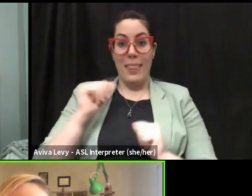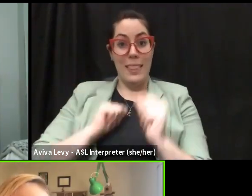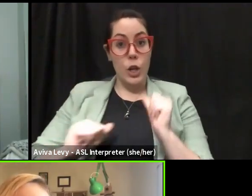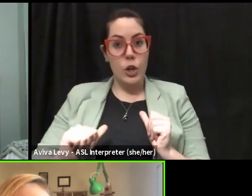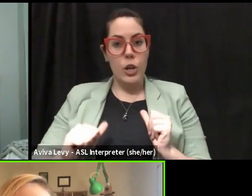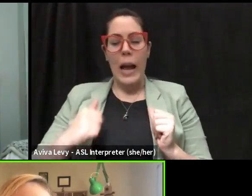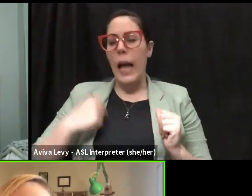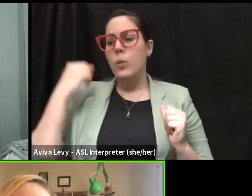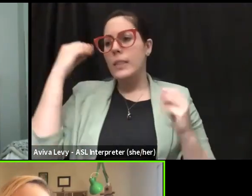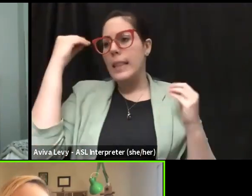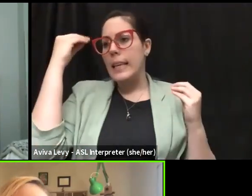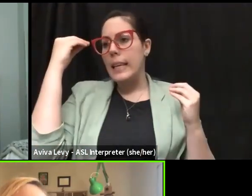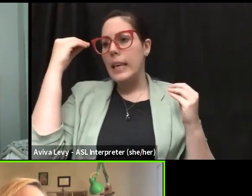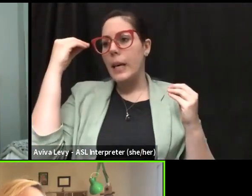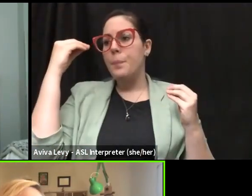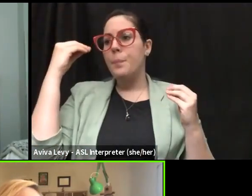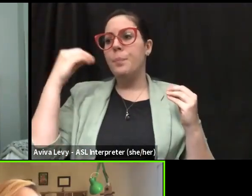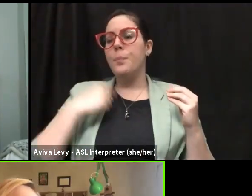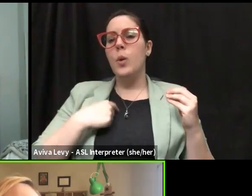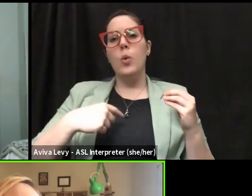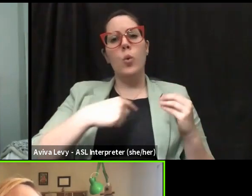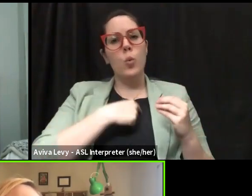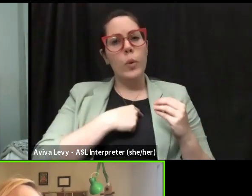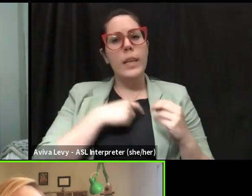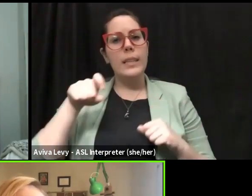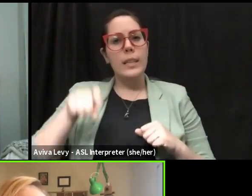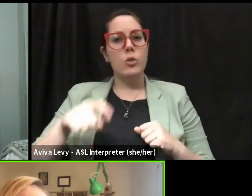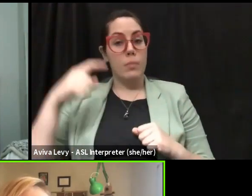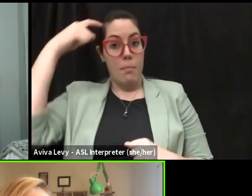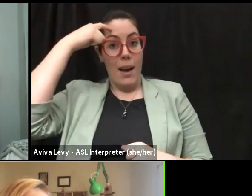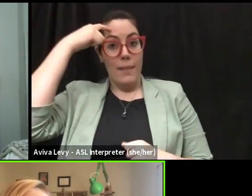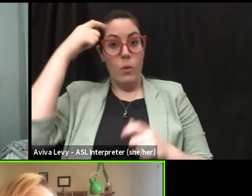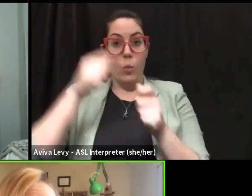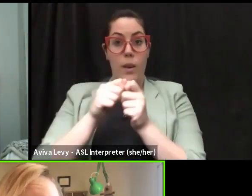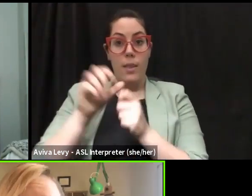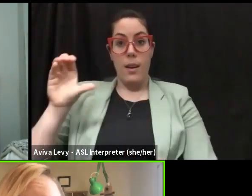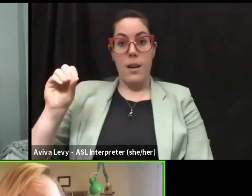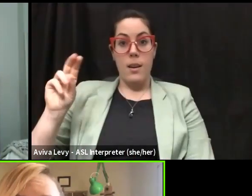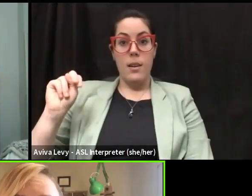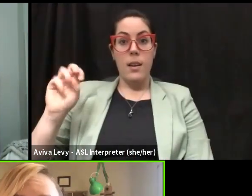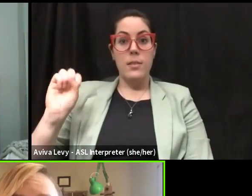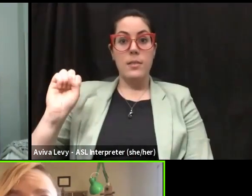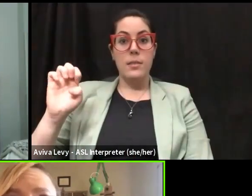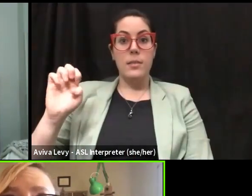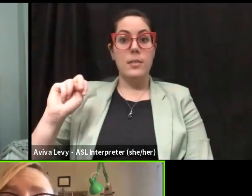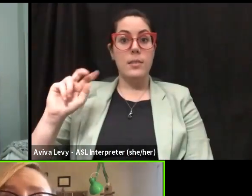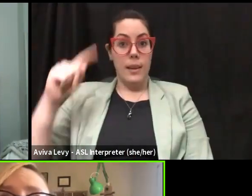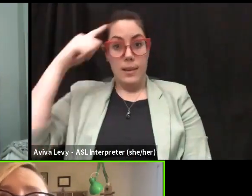I think we need to still be mindful of consent and asking, when we're asking actors to